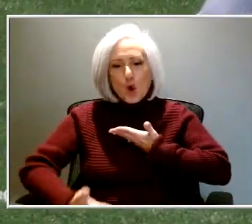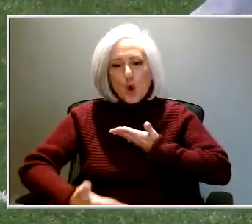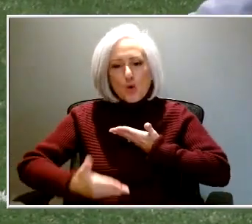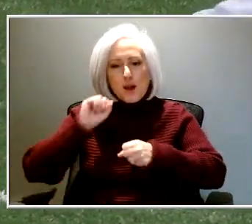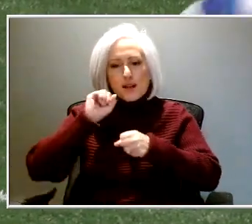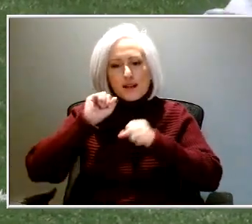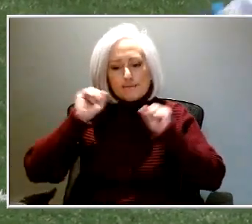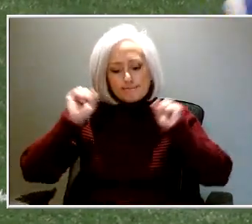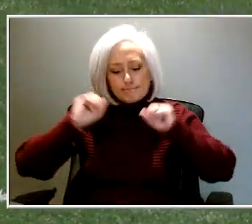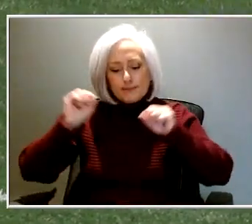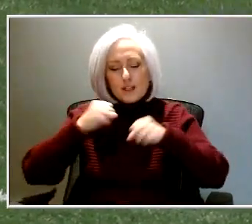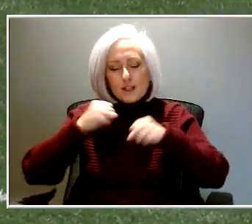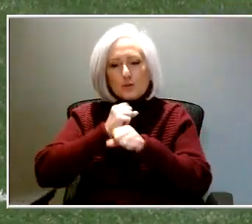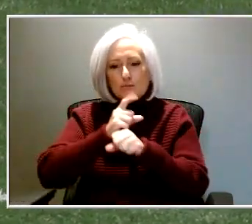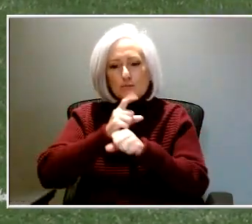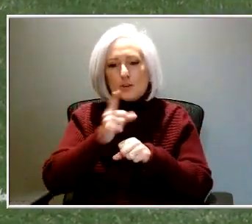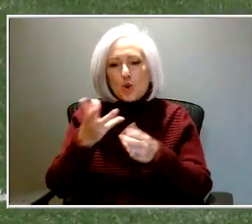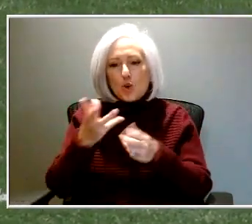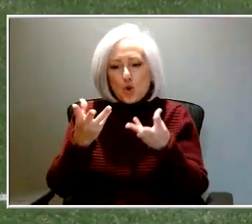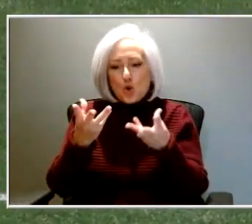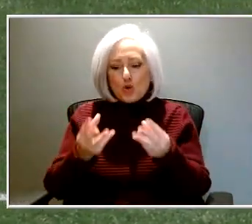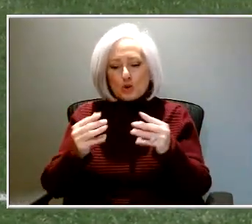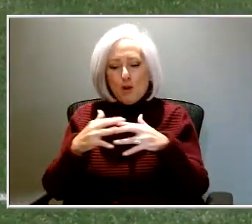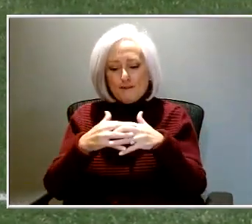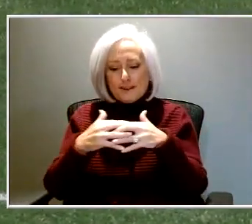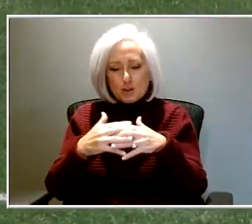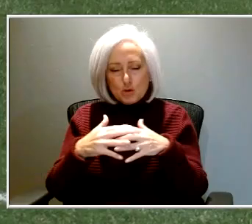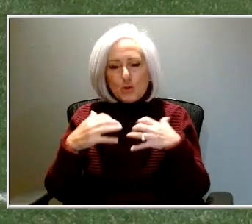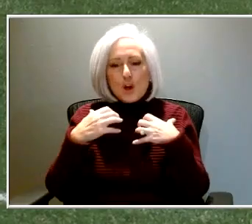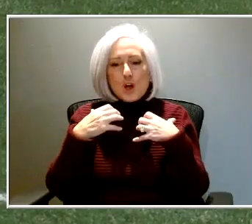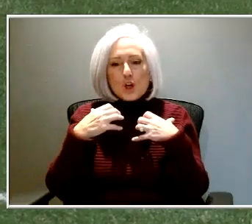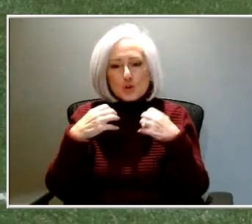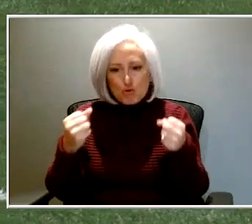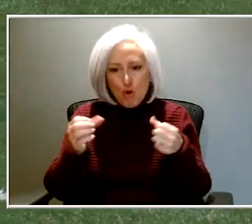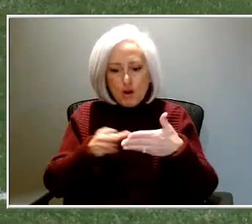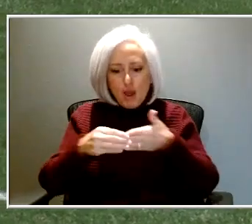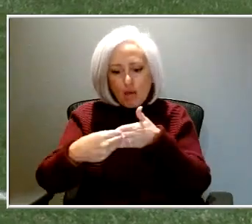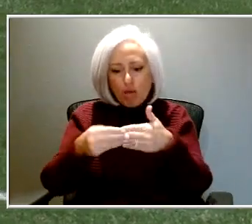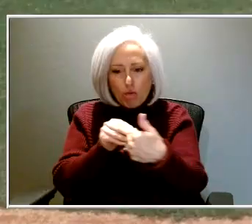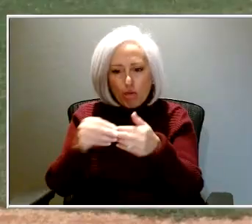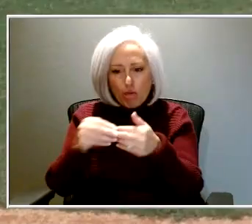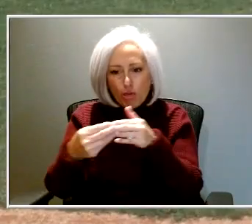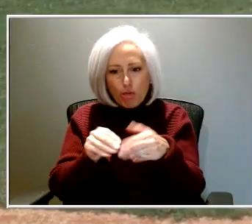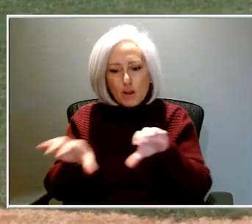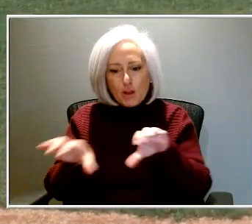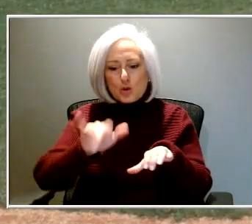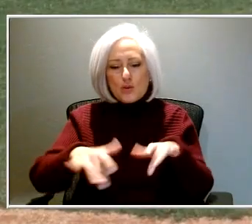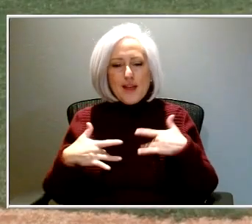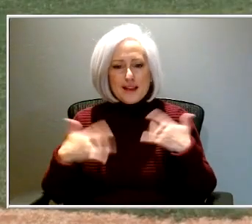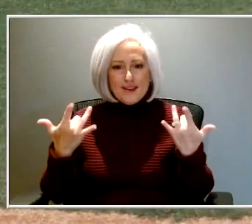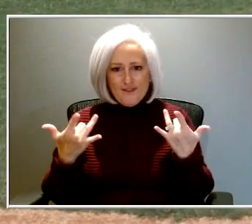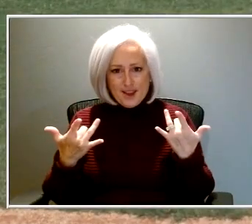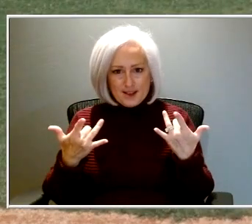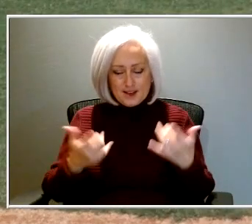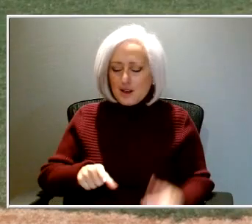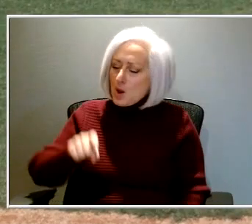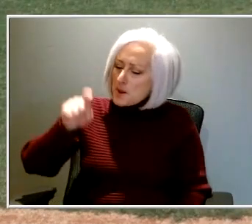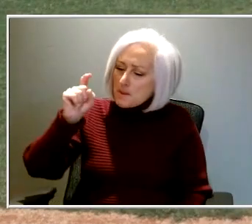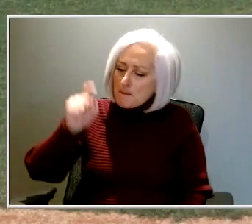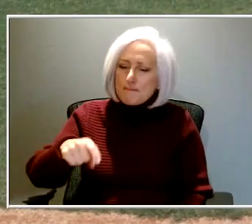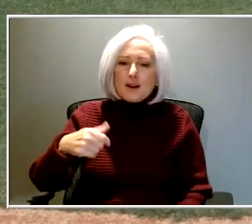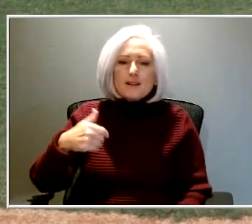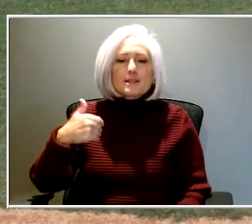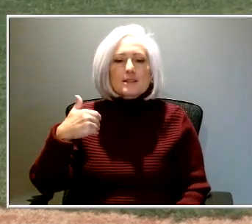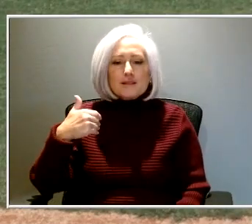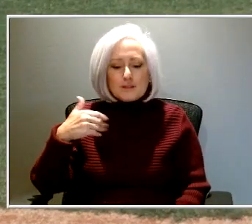sure that your soft tissue is strong and your soft tissue is supple to be able to do the event. We need to be able to do